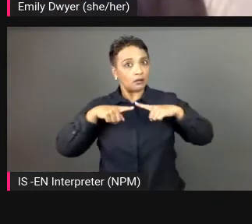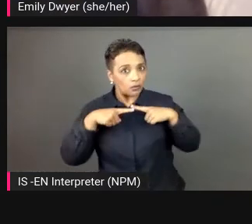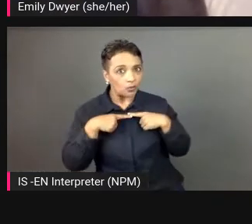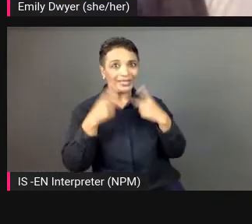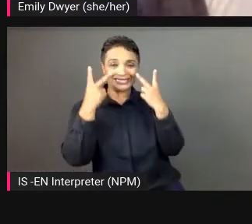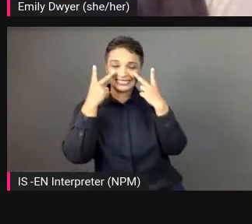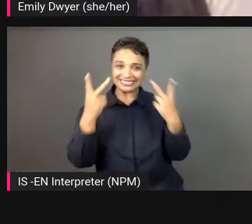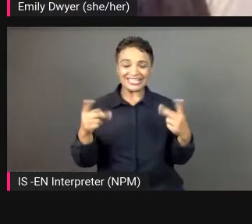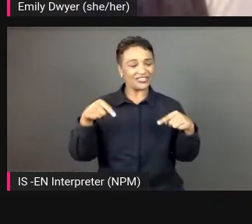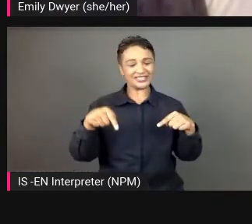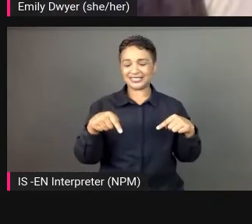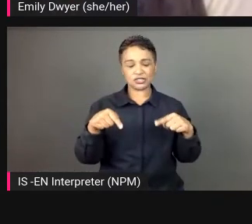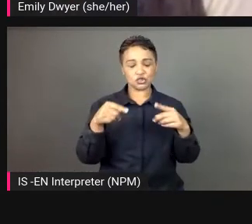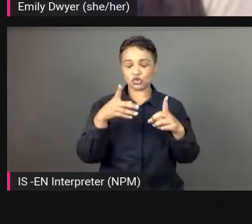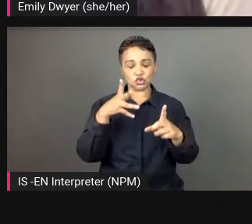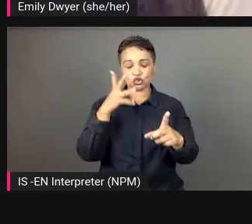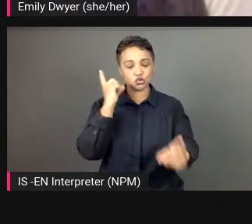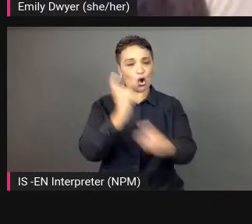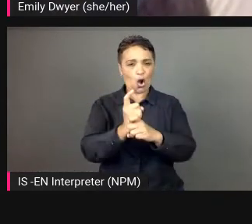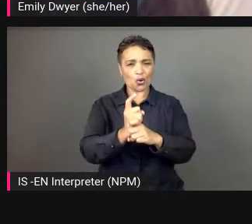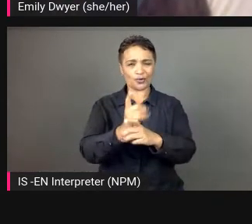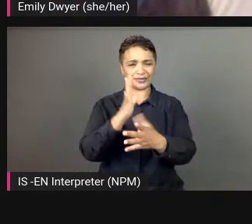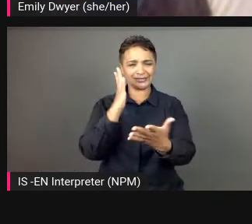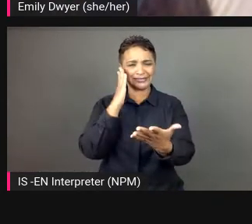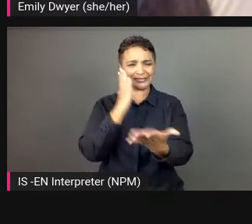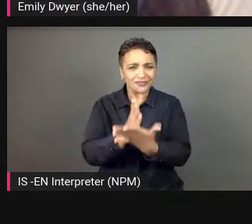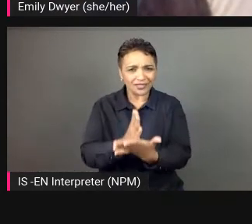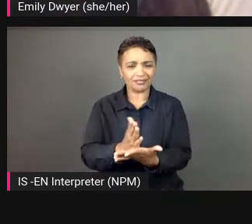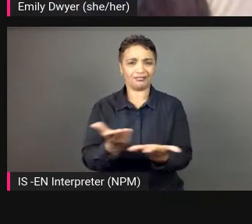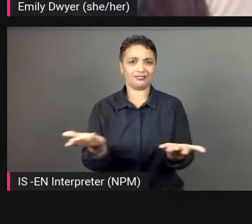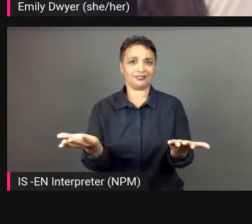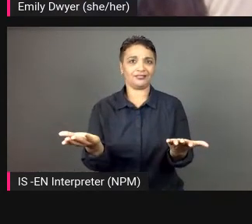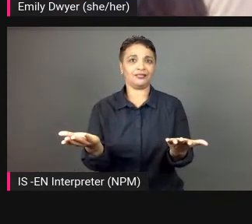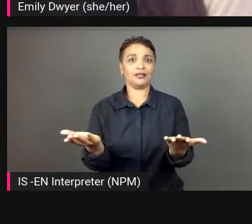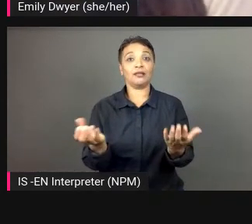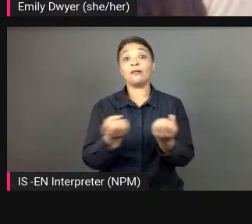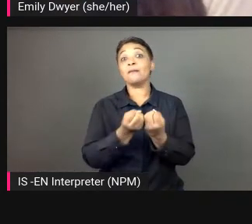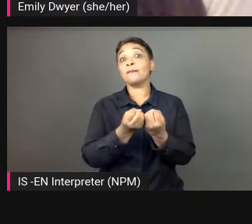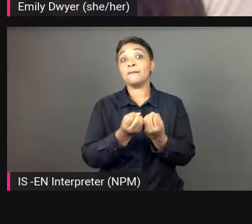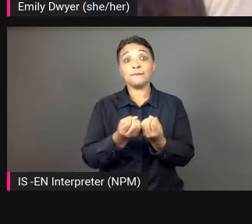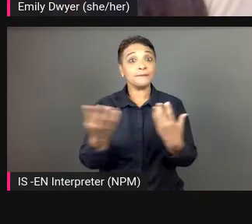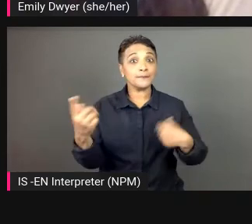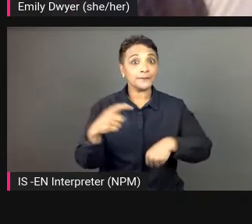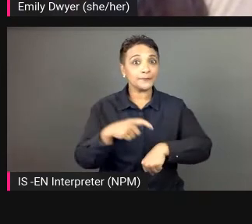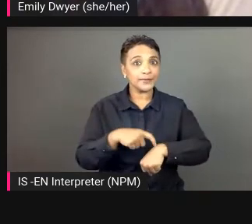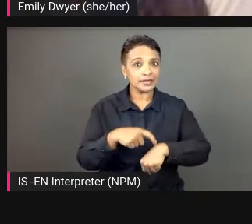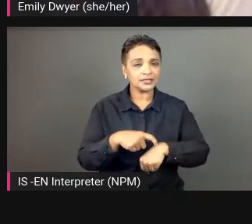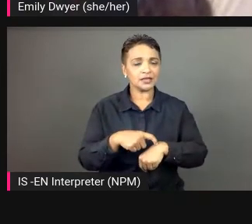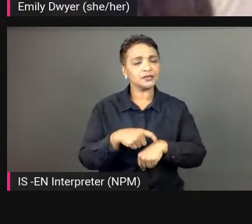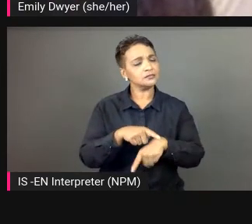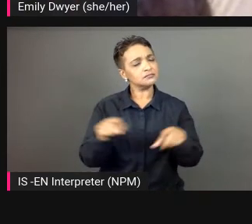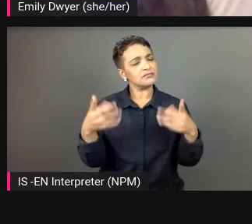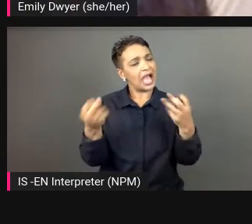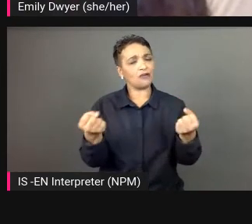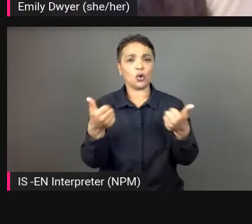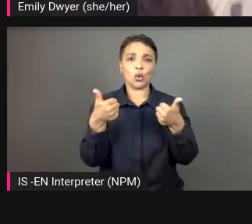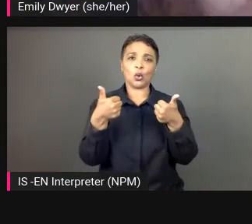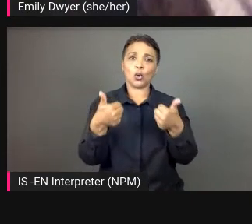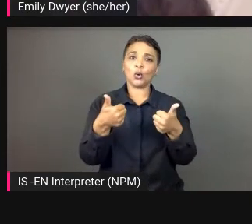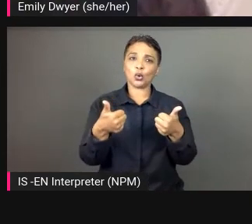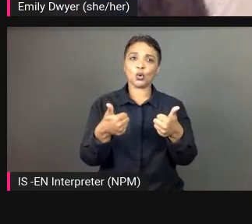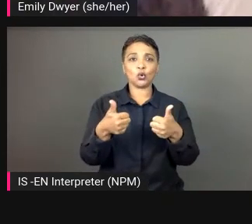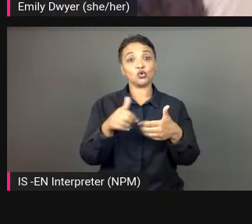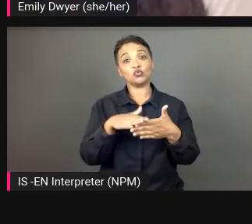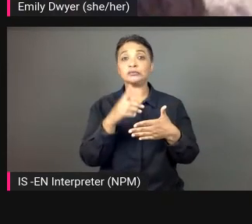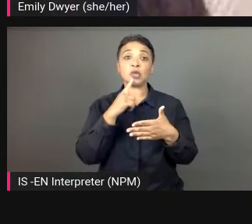too hard, it's too difficult, and often, you know, there are really good reasons, do no harm